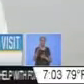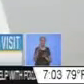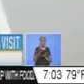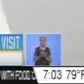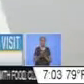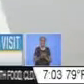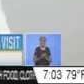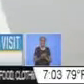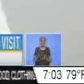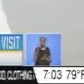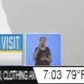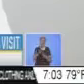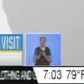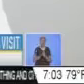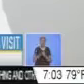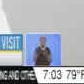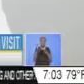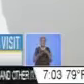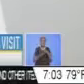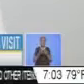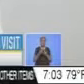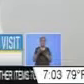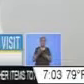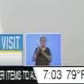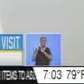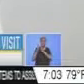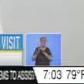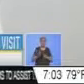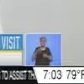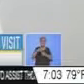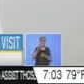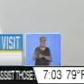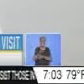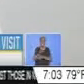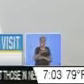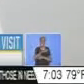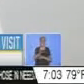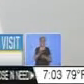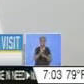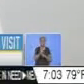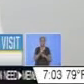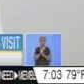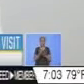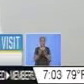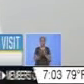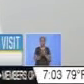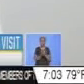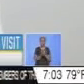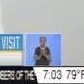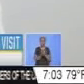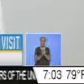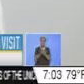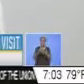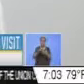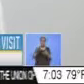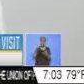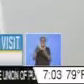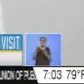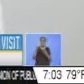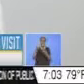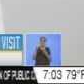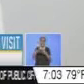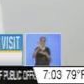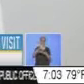will receive applications from Bahamians in need and work with pre-selected contractors